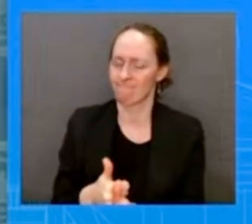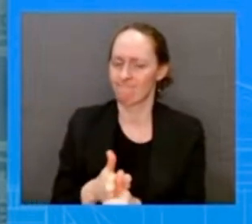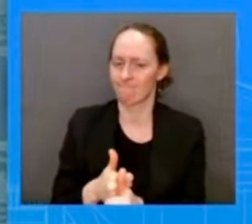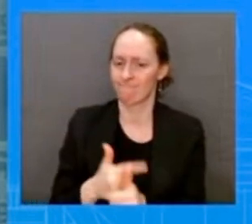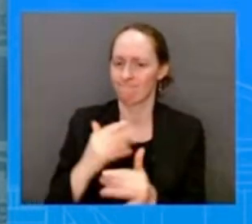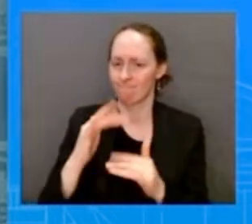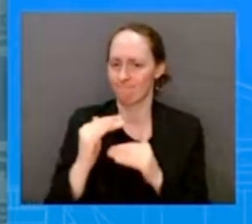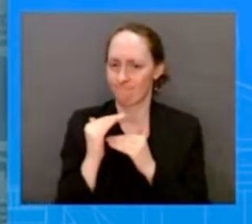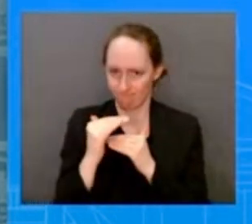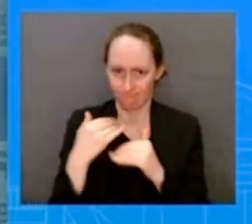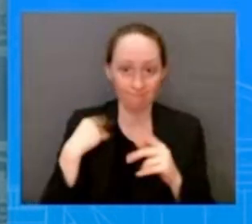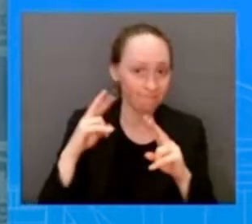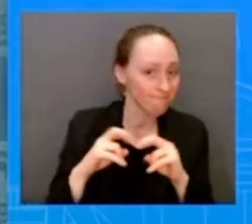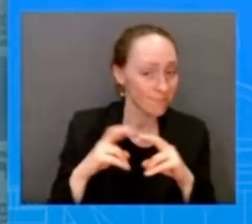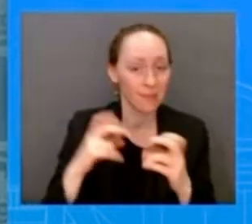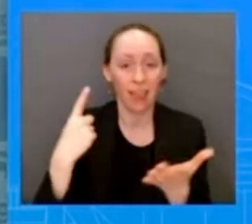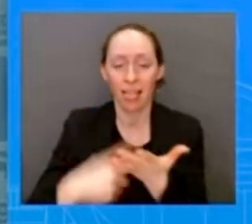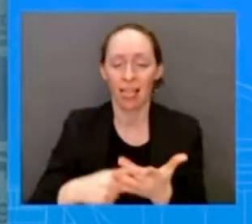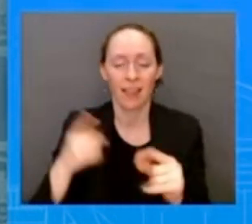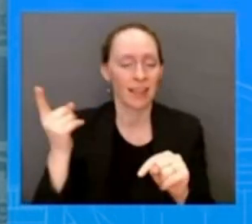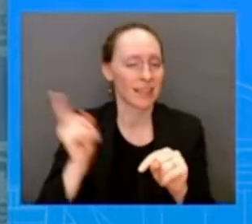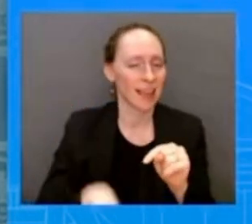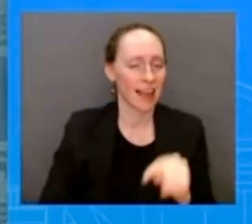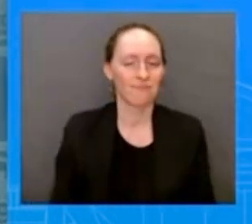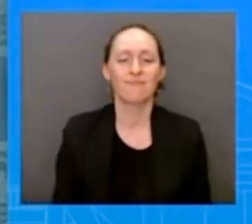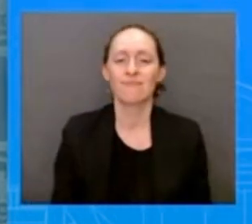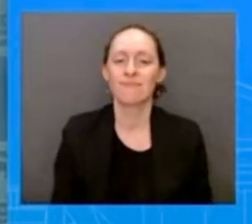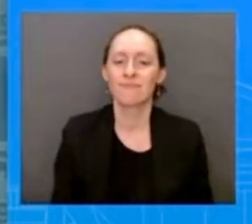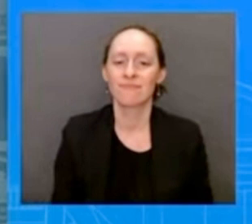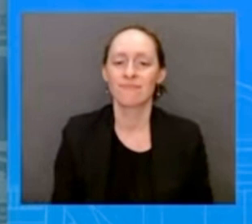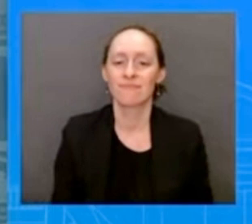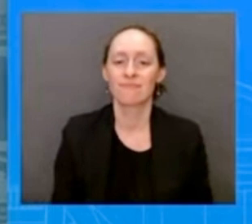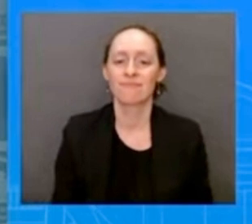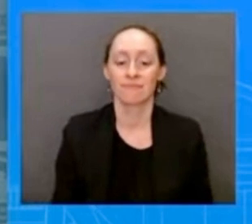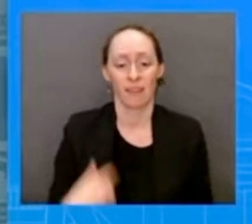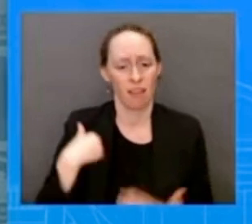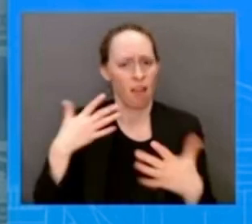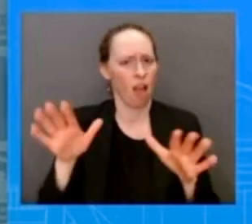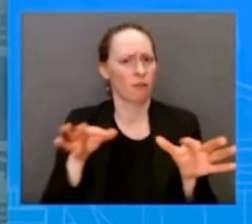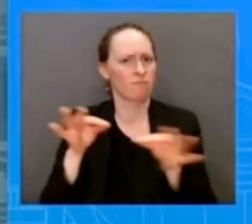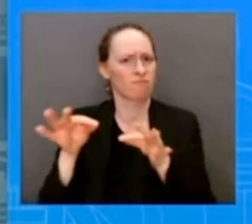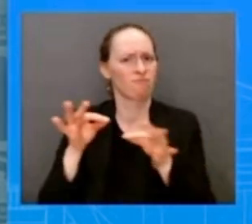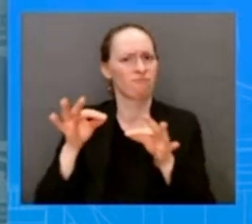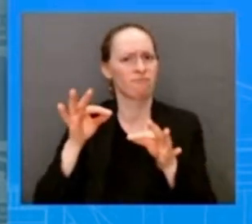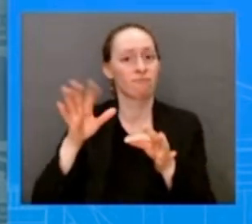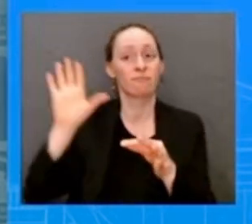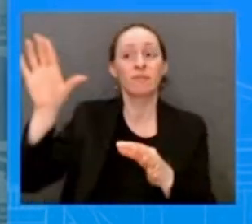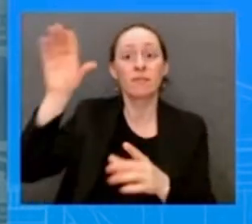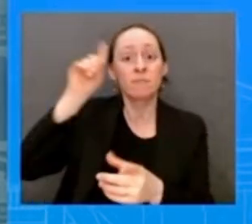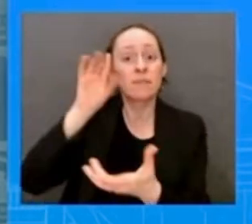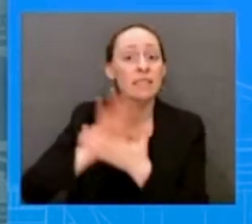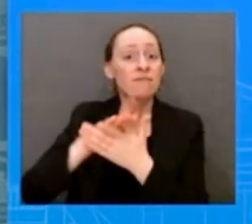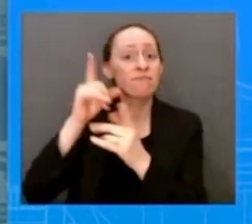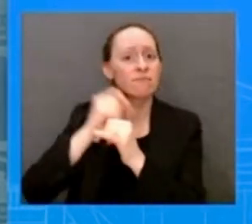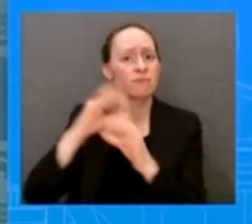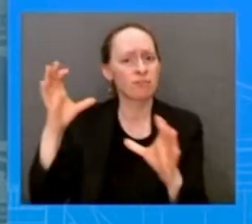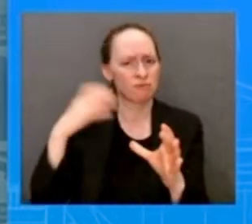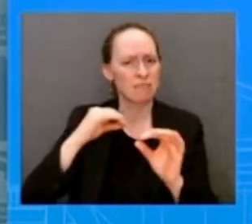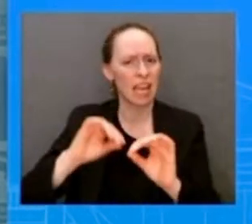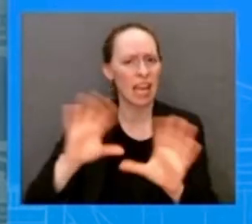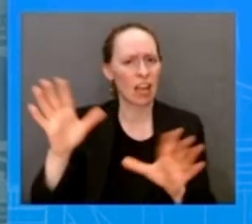be very clear about what the president believes. The president believes in making sure he continues to deliver for the American people. That is what